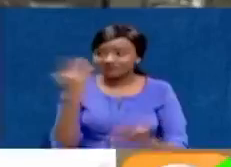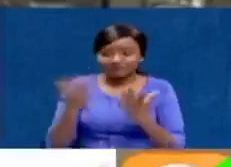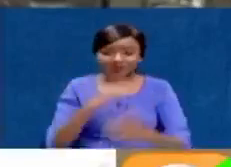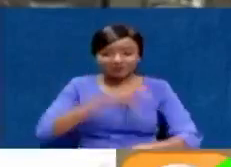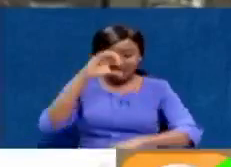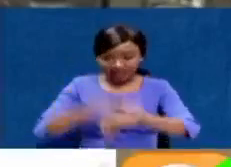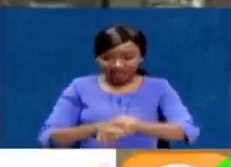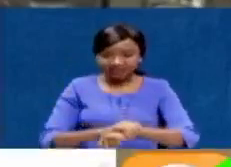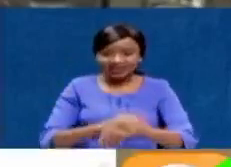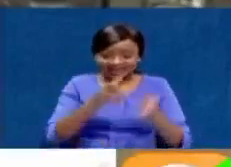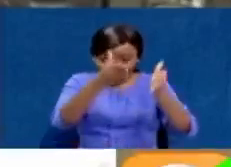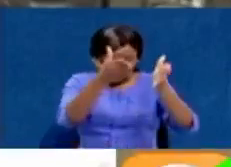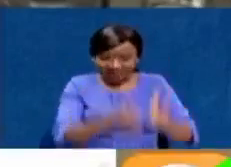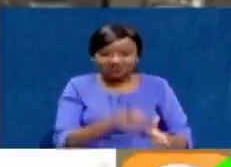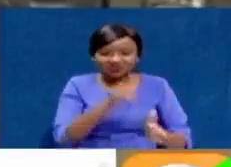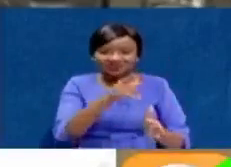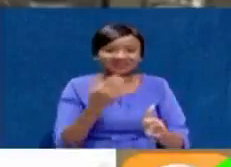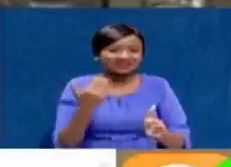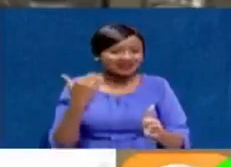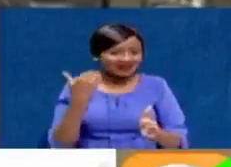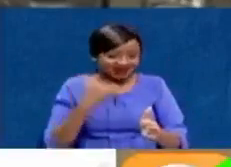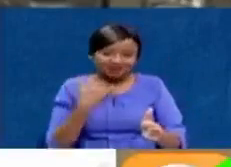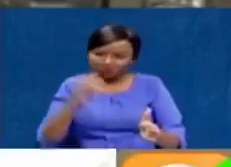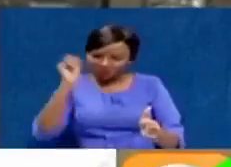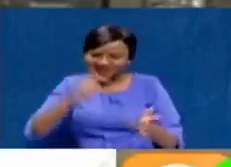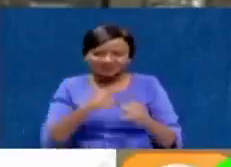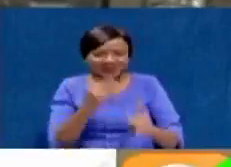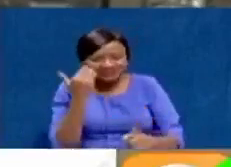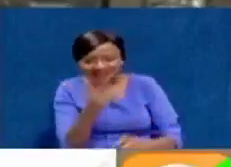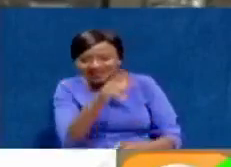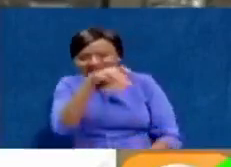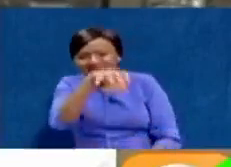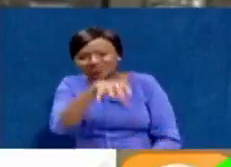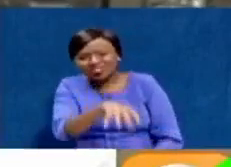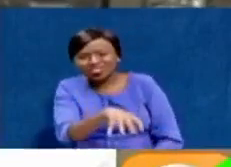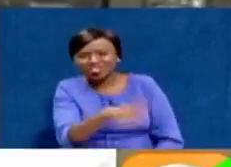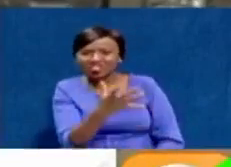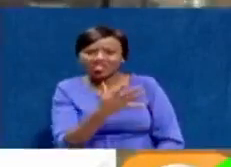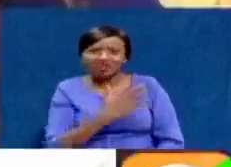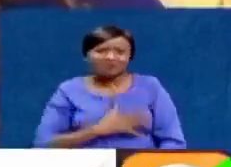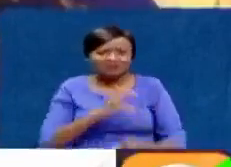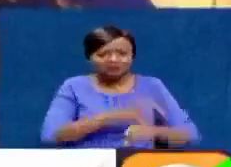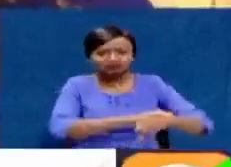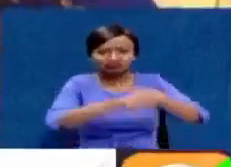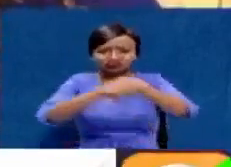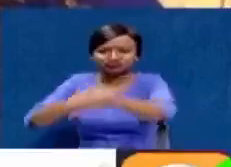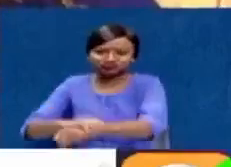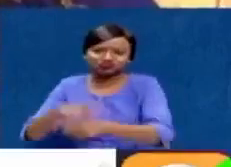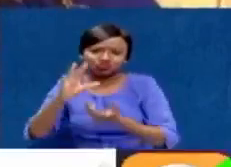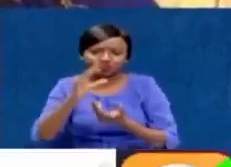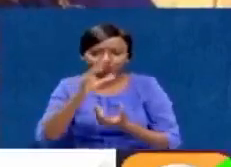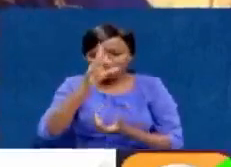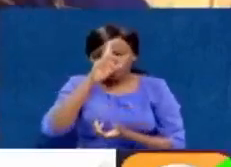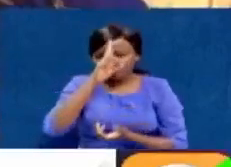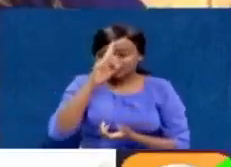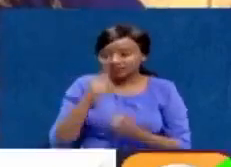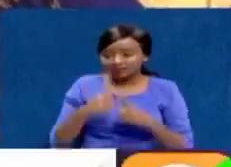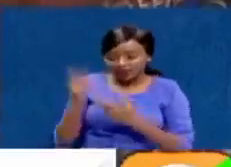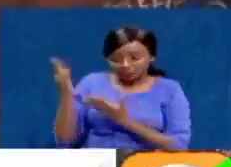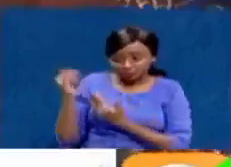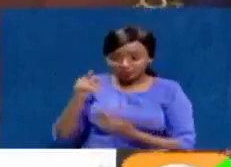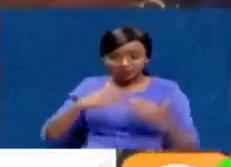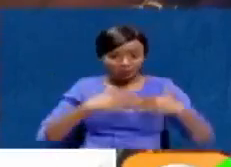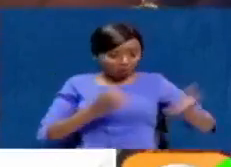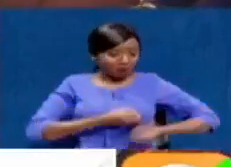hebu shikangueni na huruma ingine, mkiona huyo mtoto ni mdogo sana, mpeaneni kwa serikali. Wangui father hopes that her confession